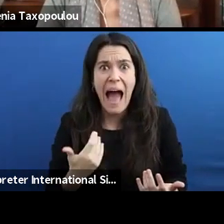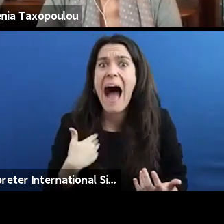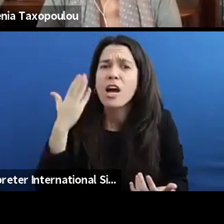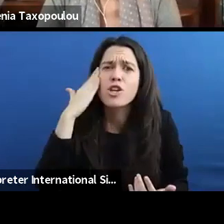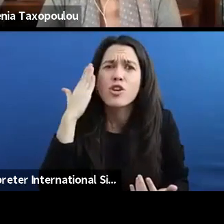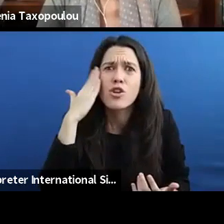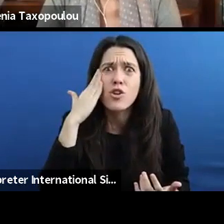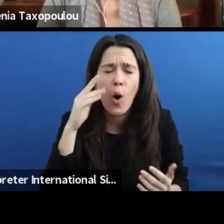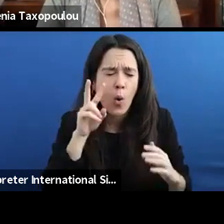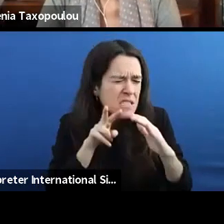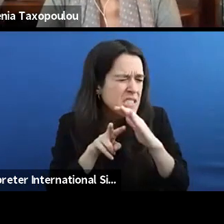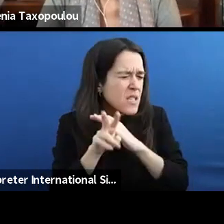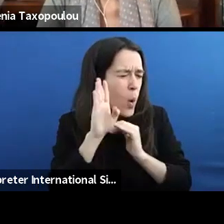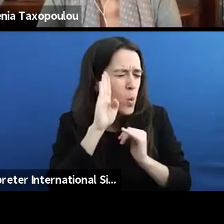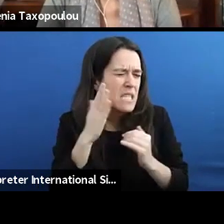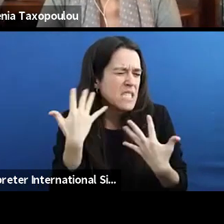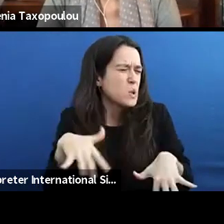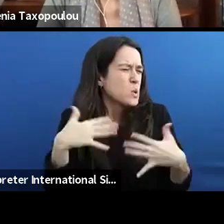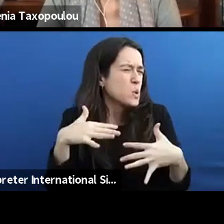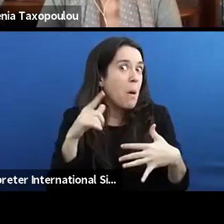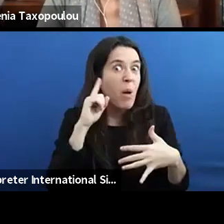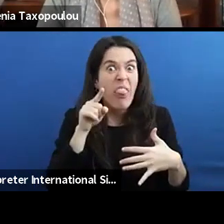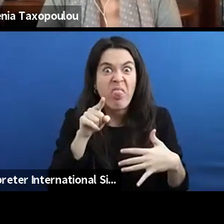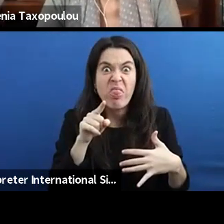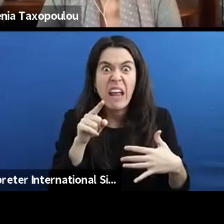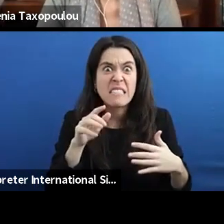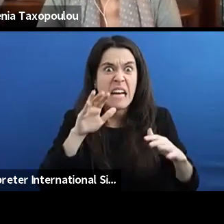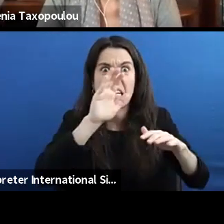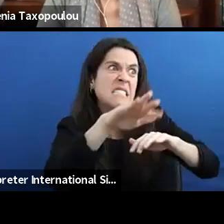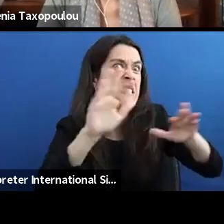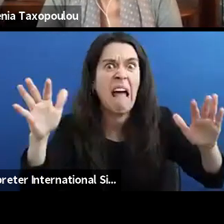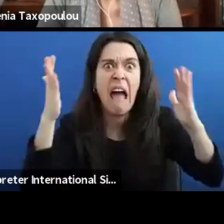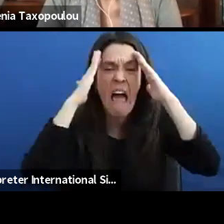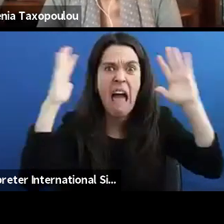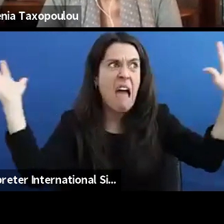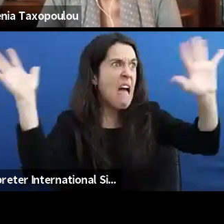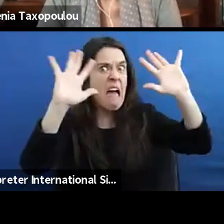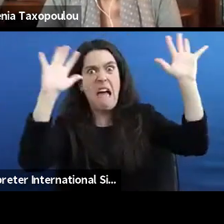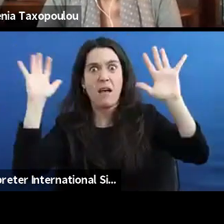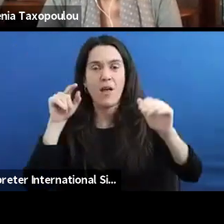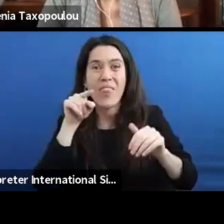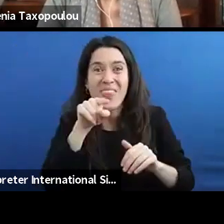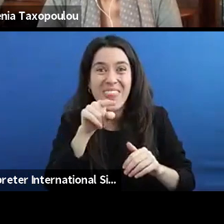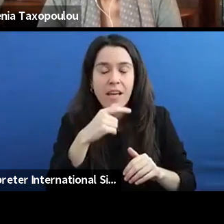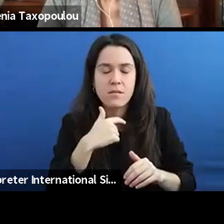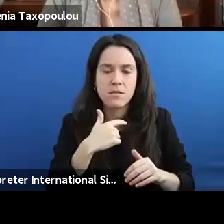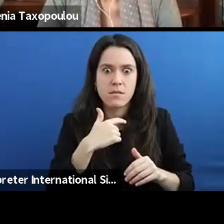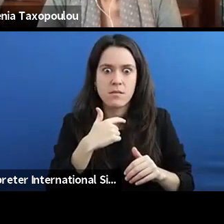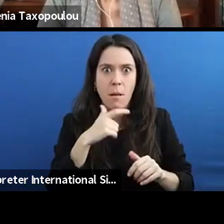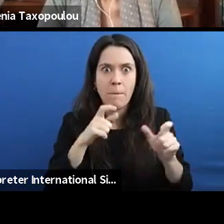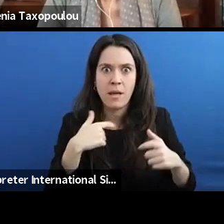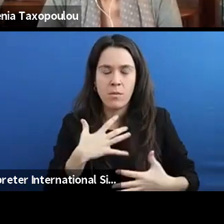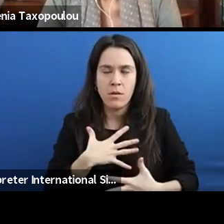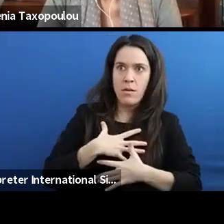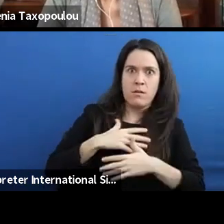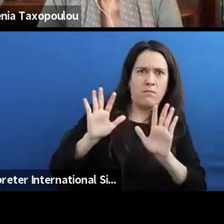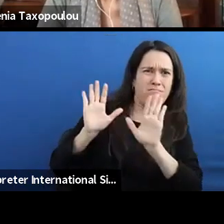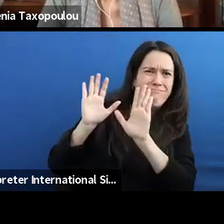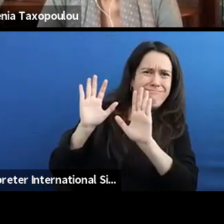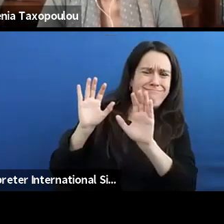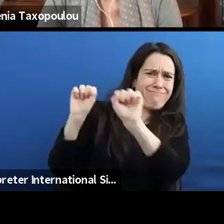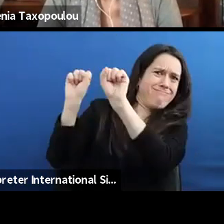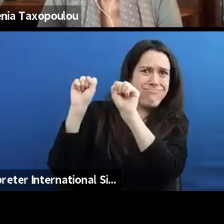is a horror story. But when we start to approach with performances or something that